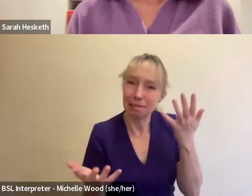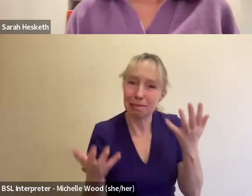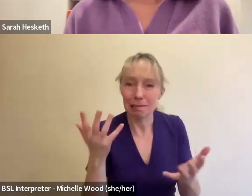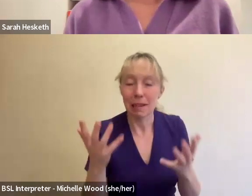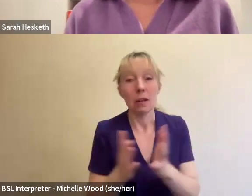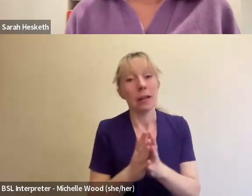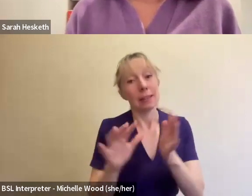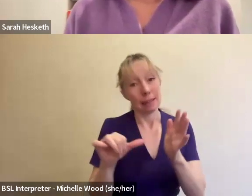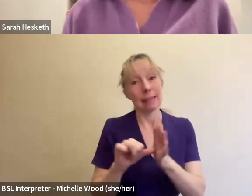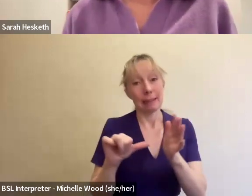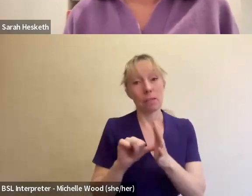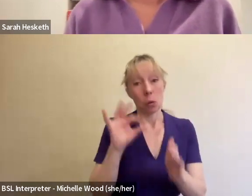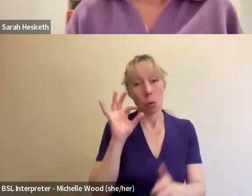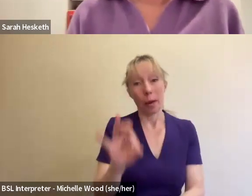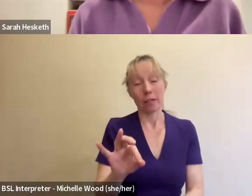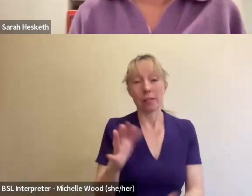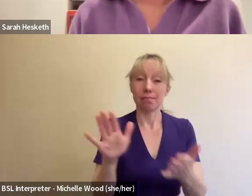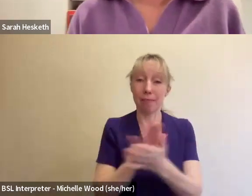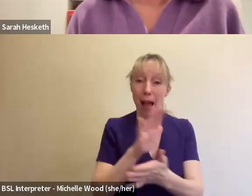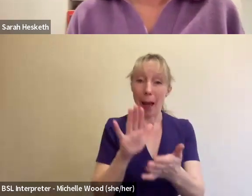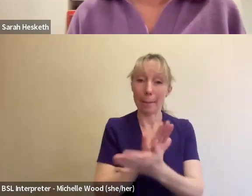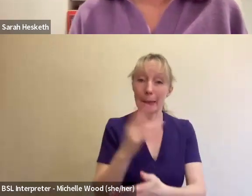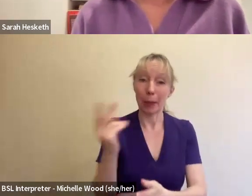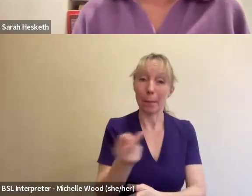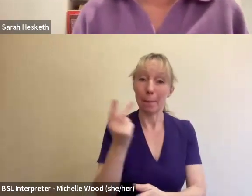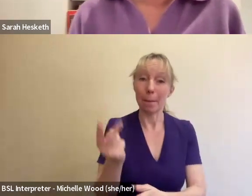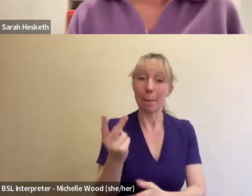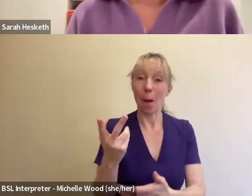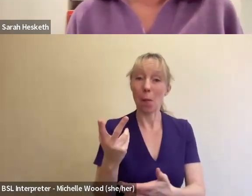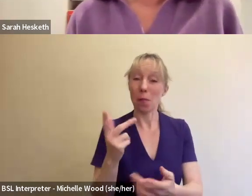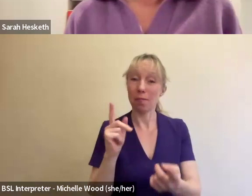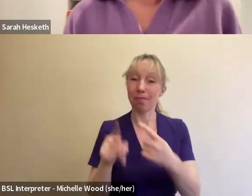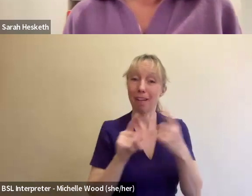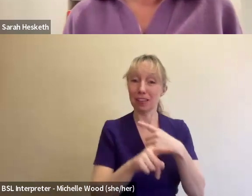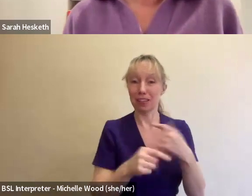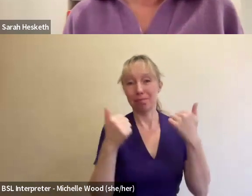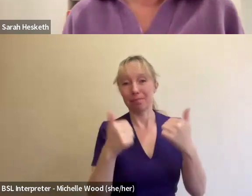but I'm glad you were both able to get an answer to it.